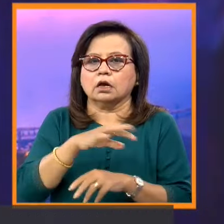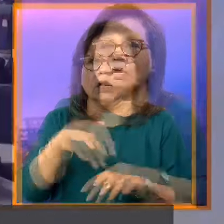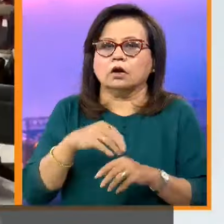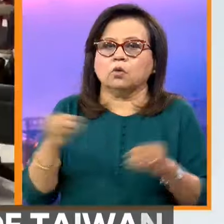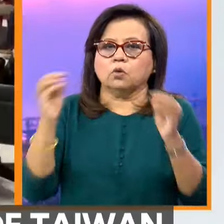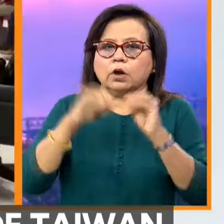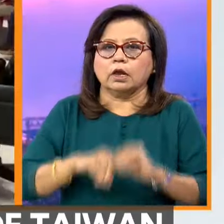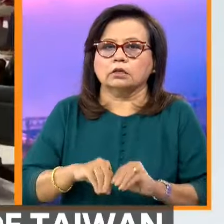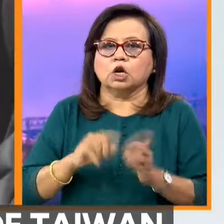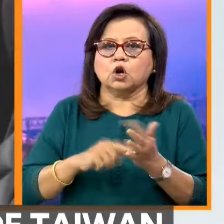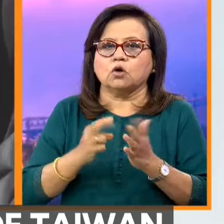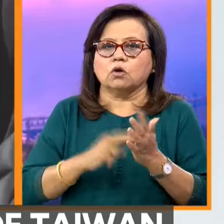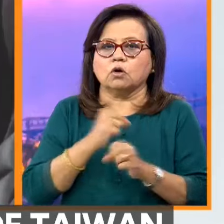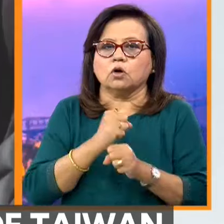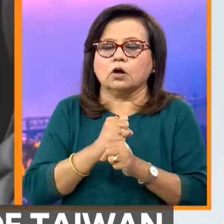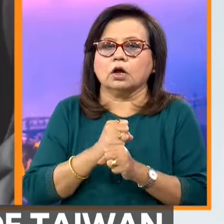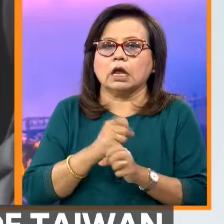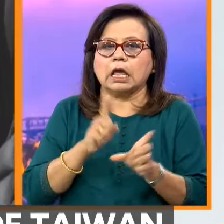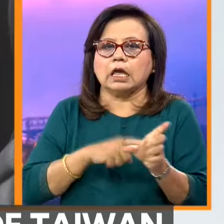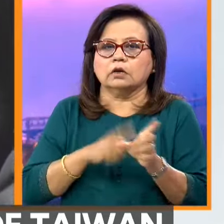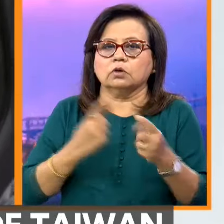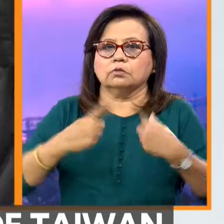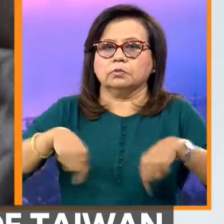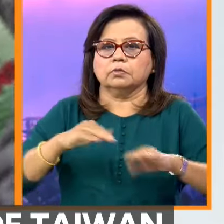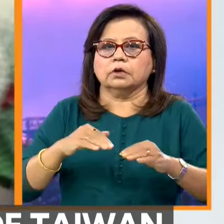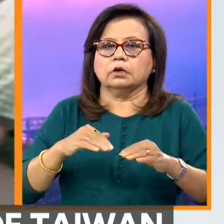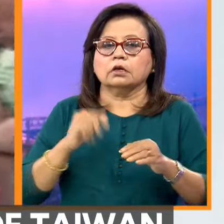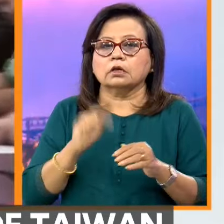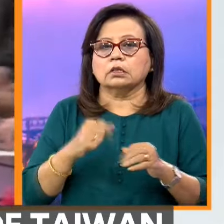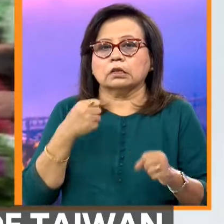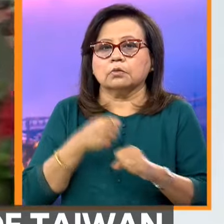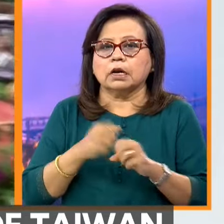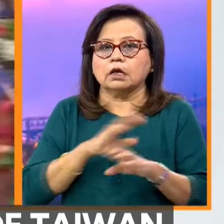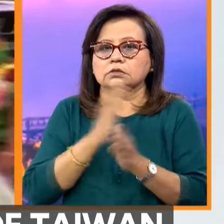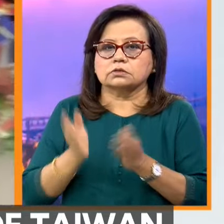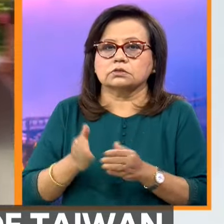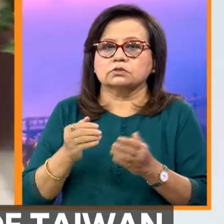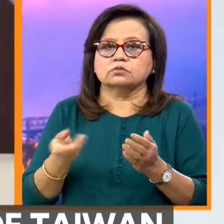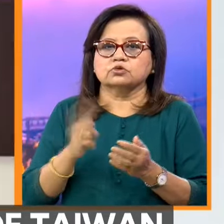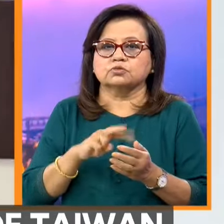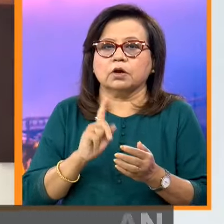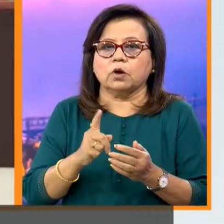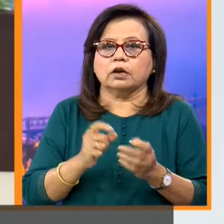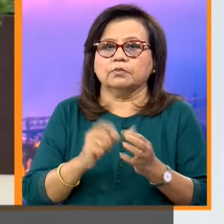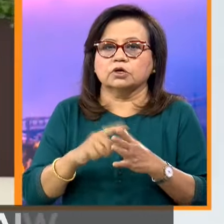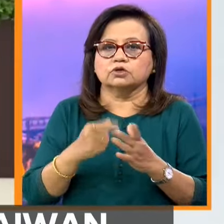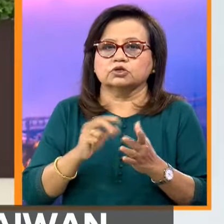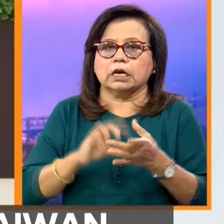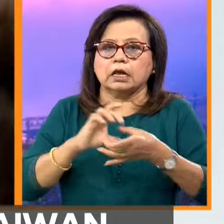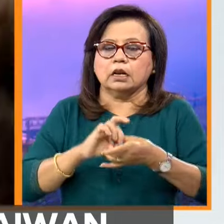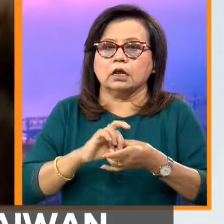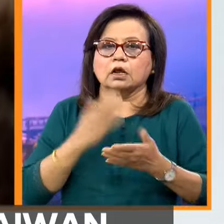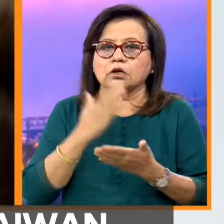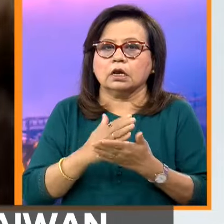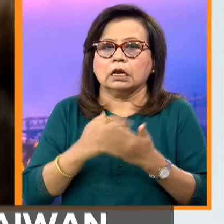have gathered in Tonga for an annual summit, they batted aside a push by one of Beijing's allies